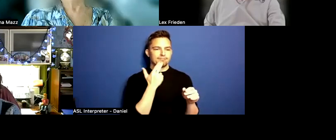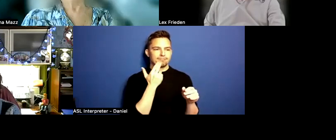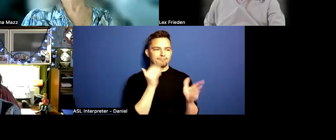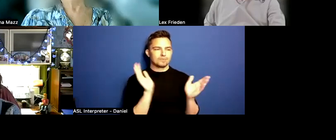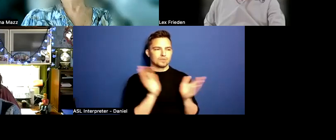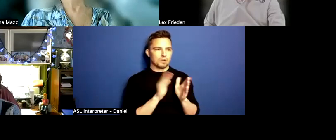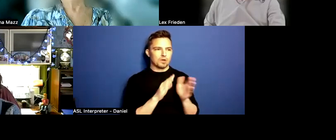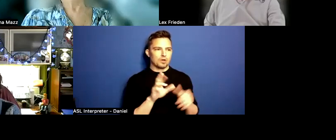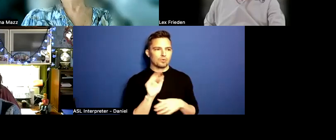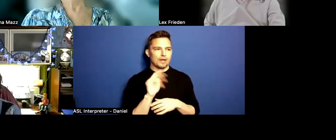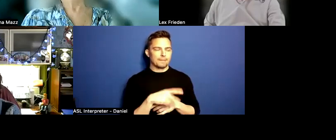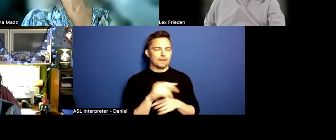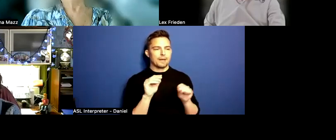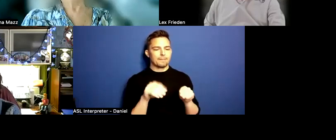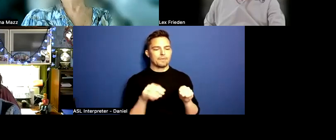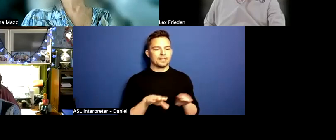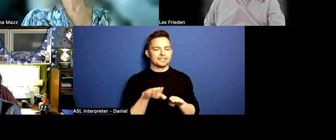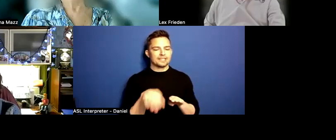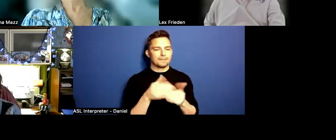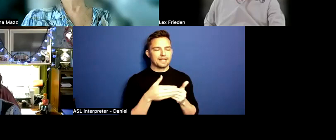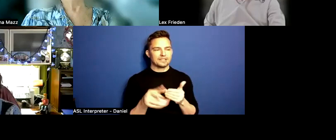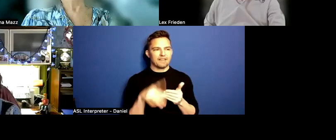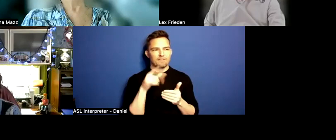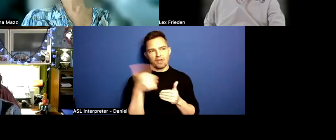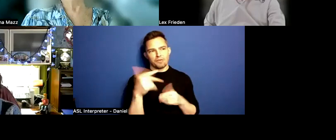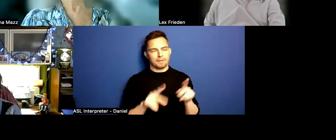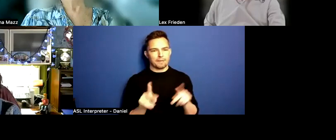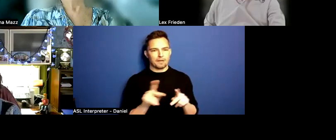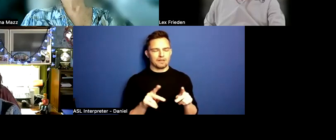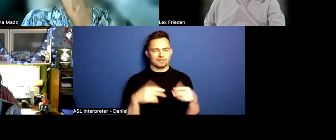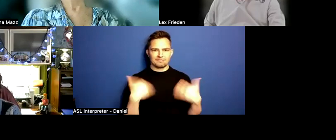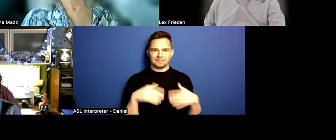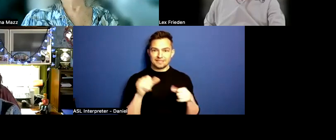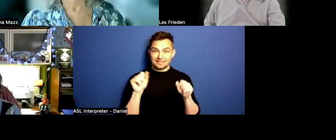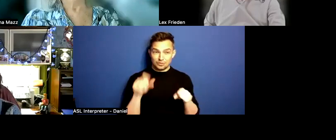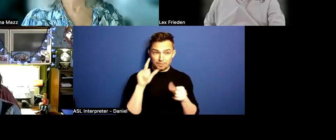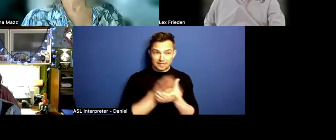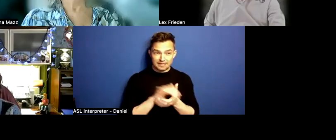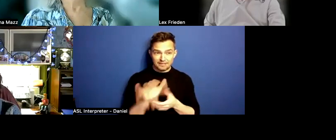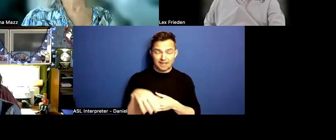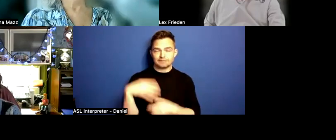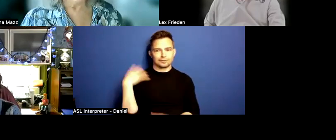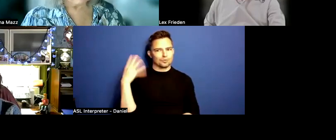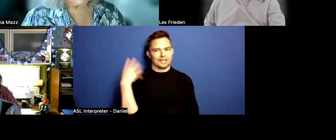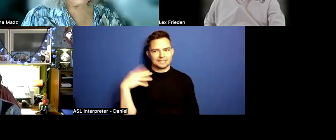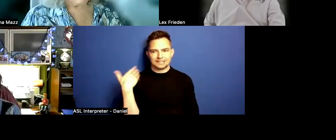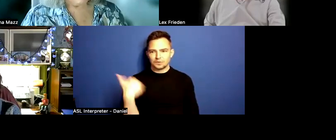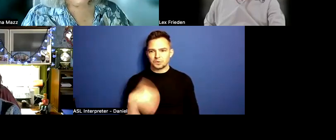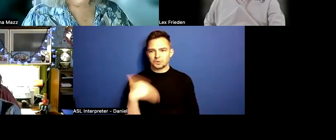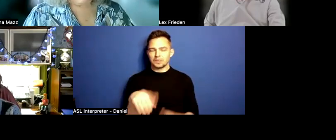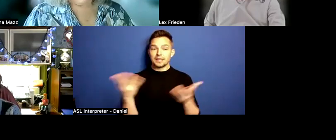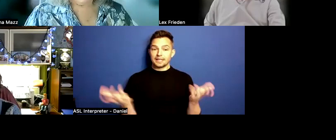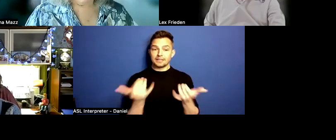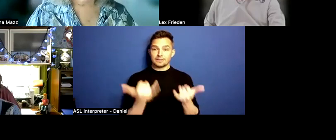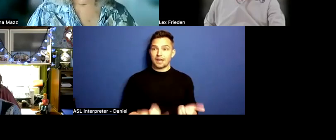here and put a step next to it for the other people. Can you believe that? I mean, it's just crazy. And here we